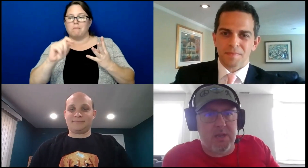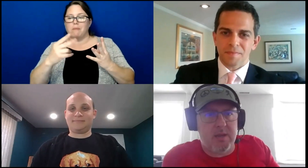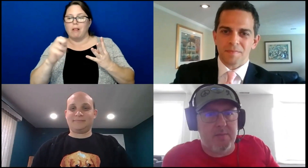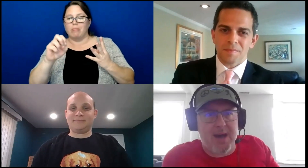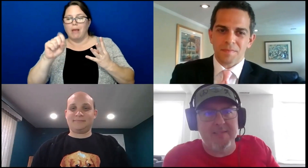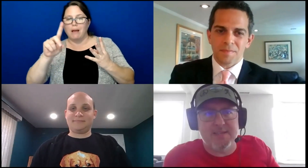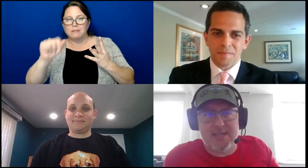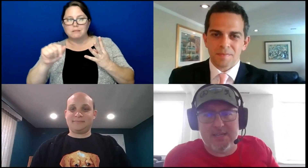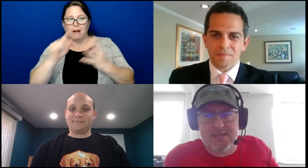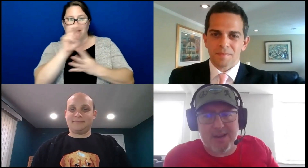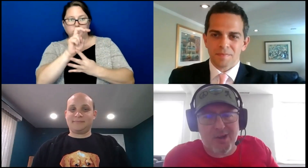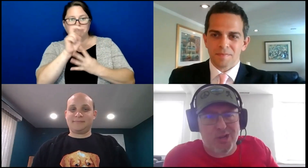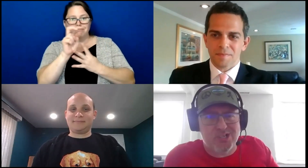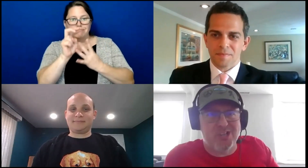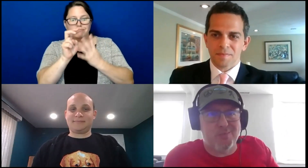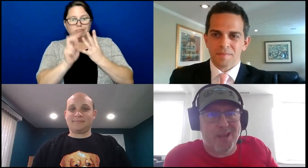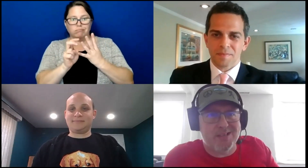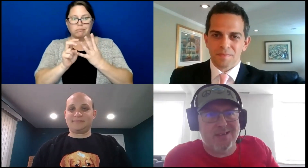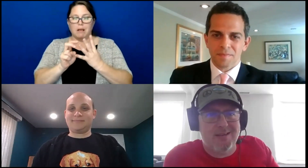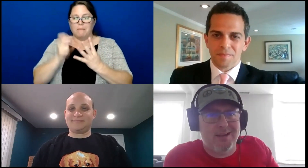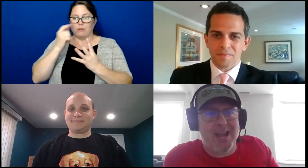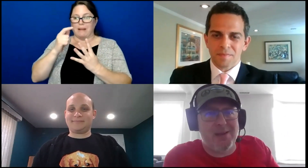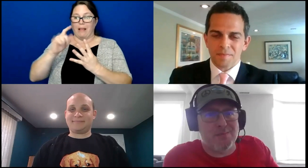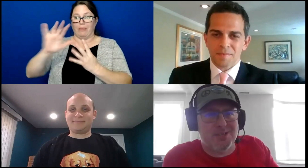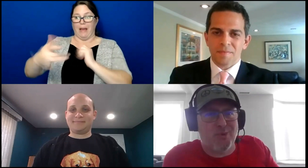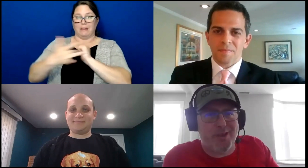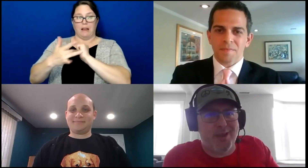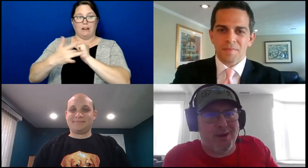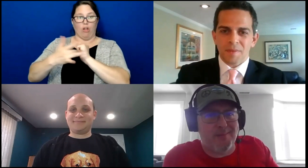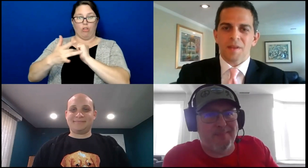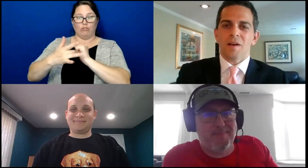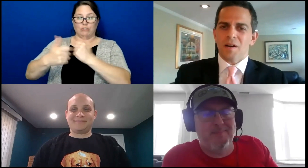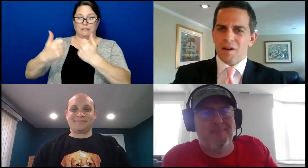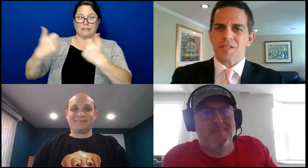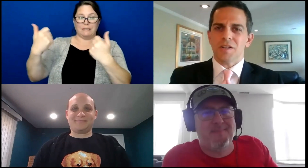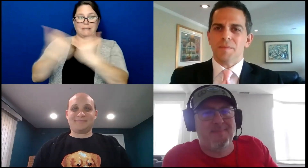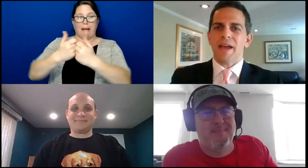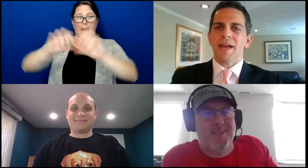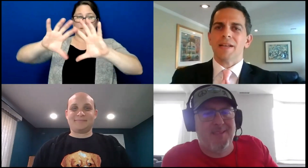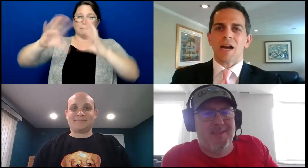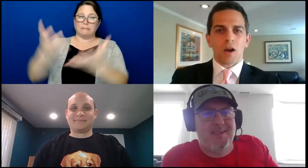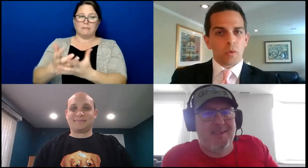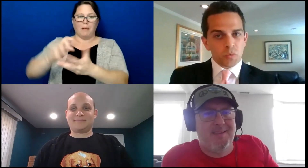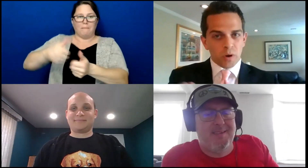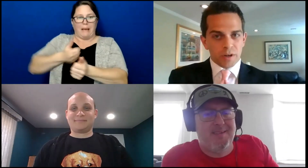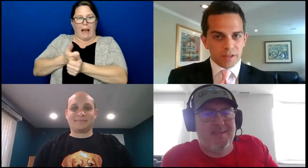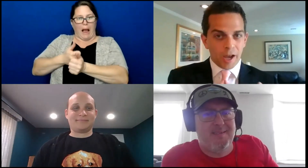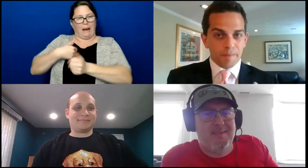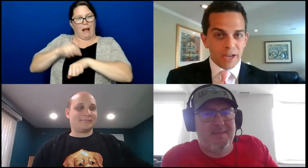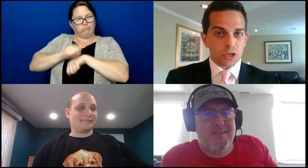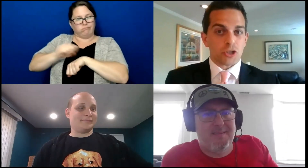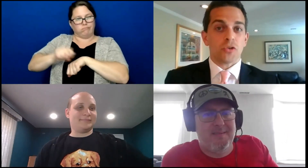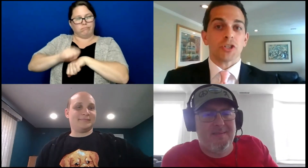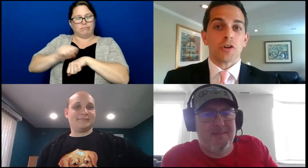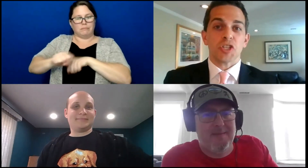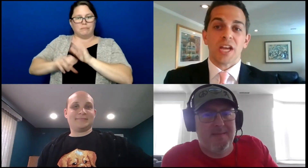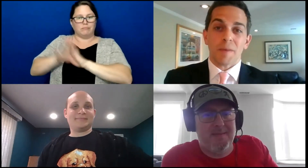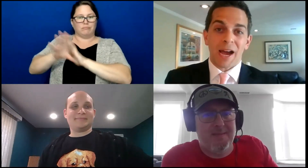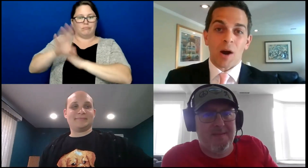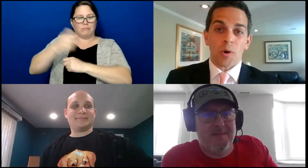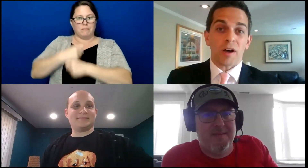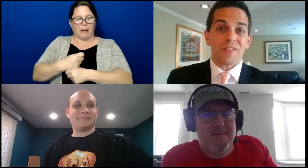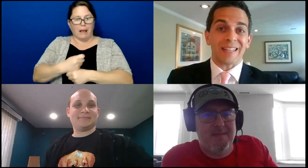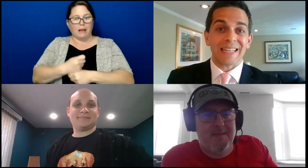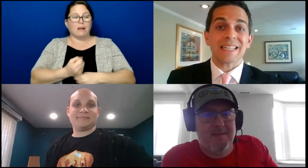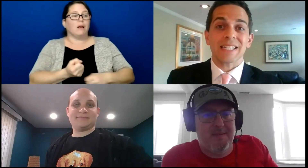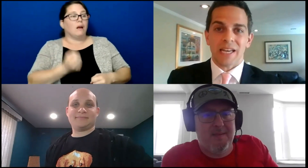all the behind the scenes technology that makes games what they are. Awesome. And I always want to help make sure students understand